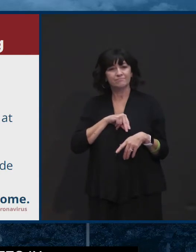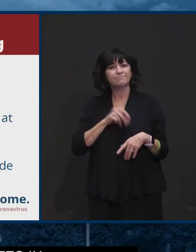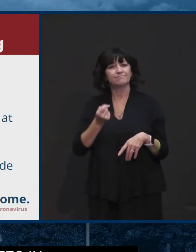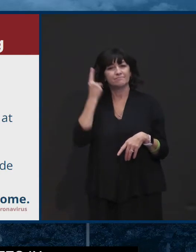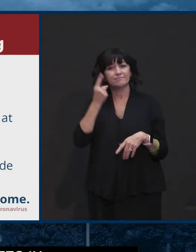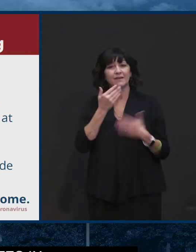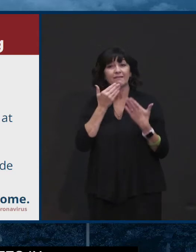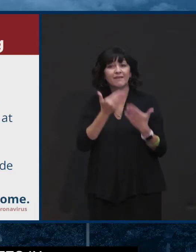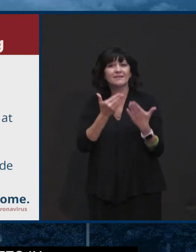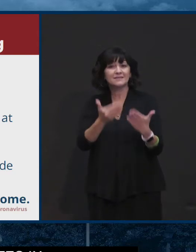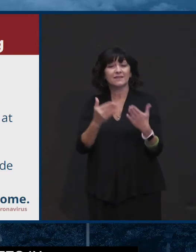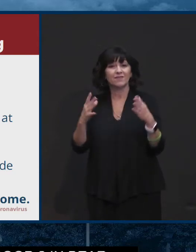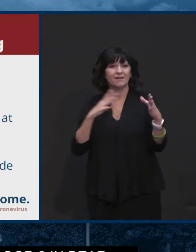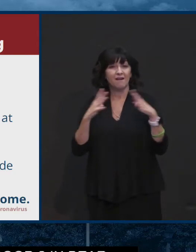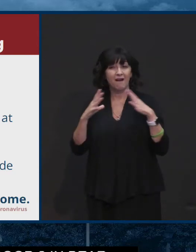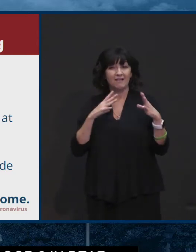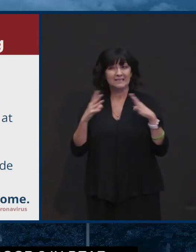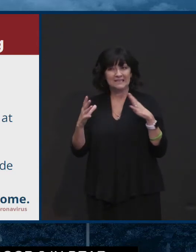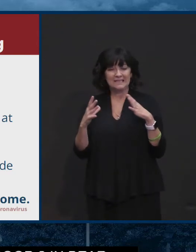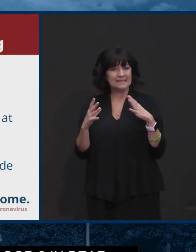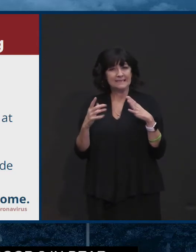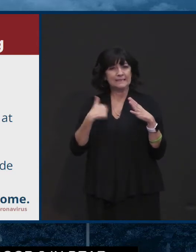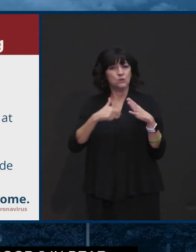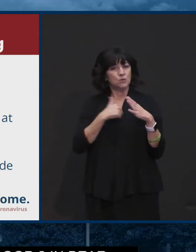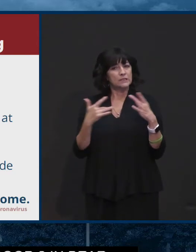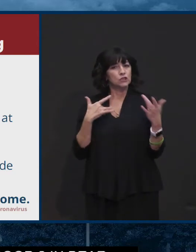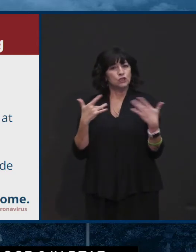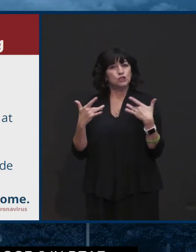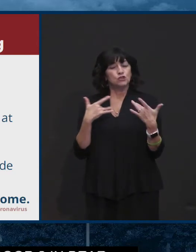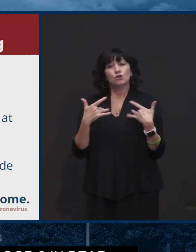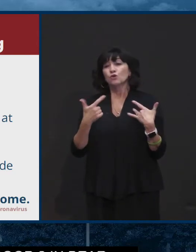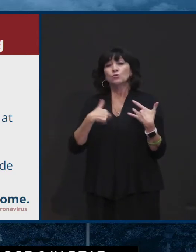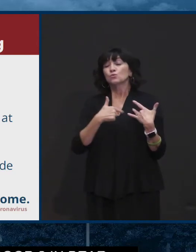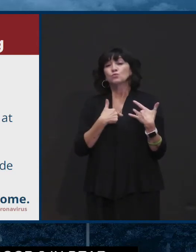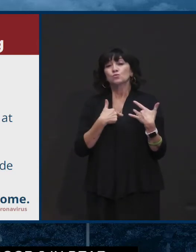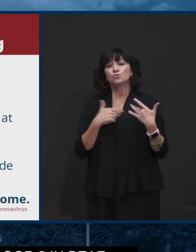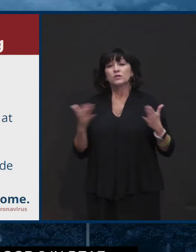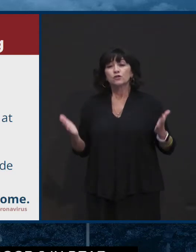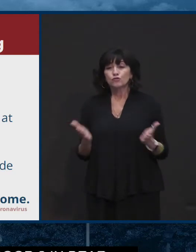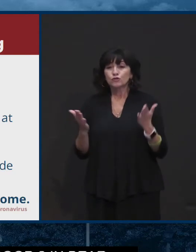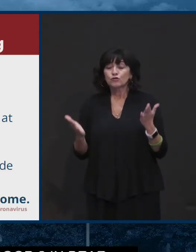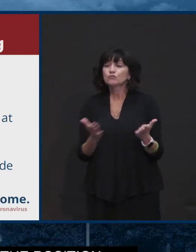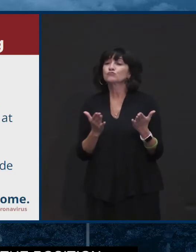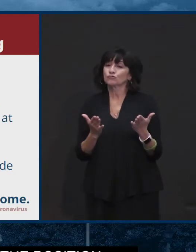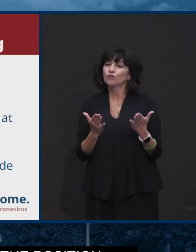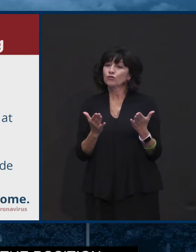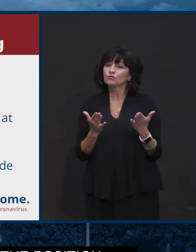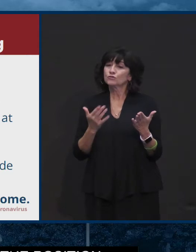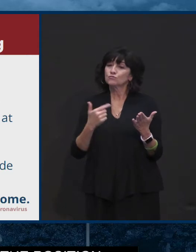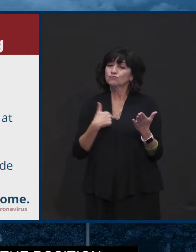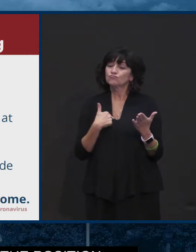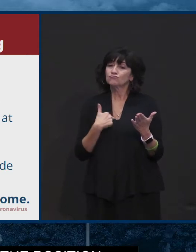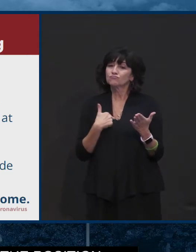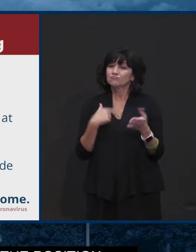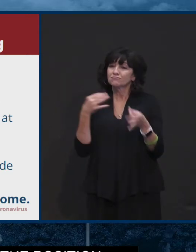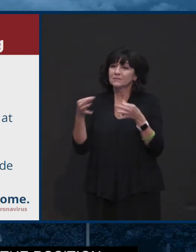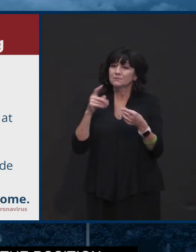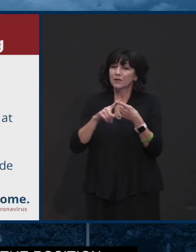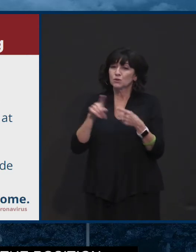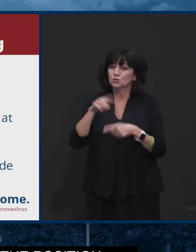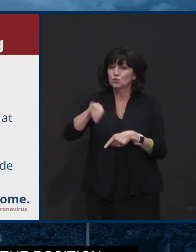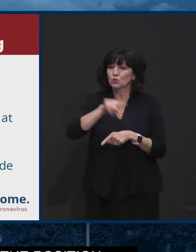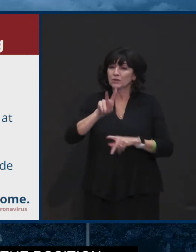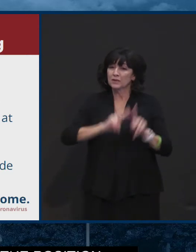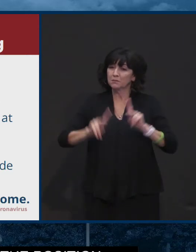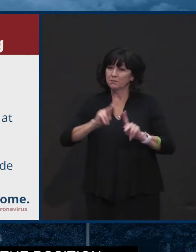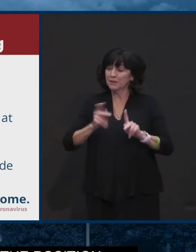position we wanted to be with cases rising. And so what we do, whether it's around the holidays or just in general going into the fall,